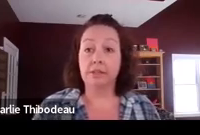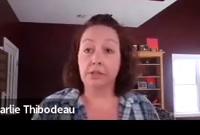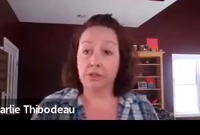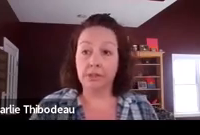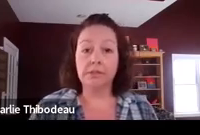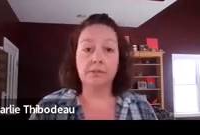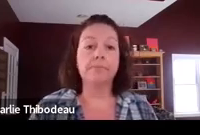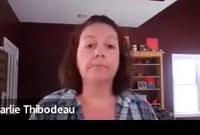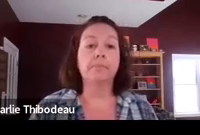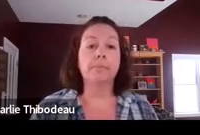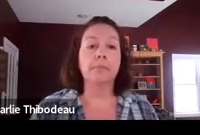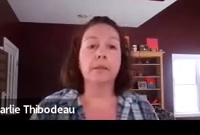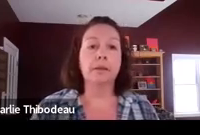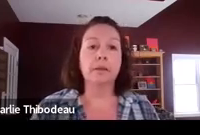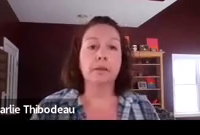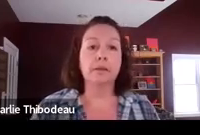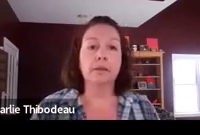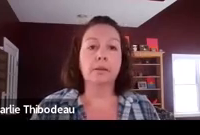Special Ed Regulations.